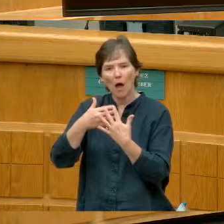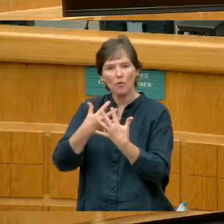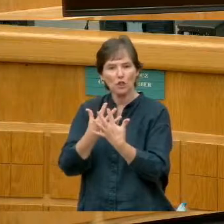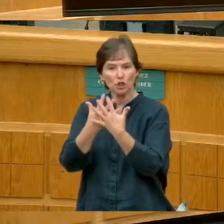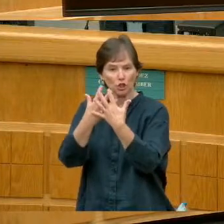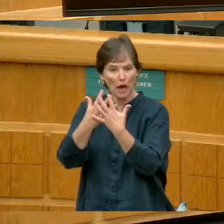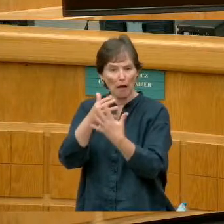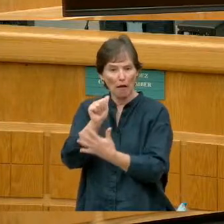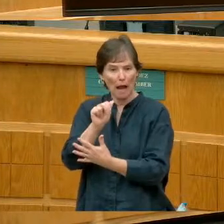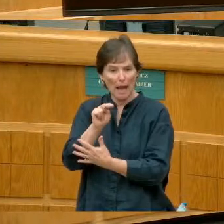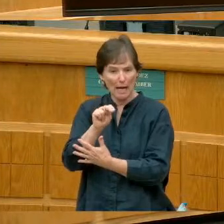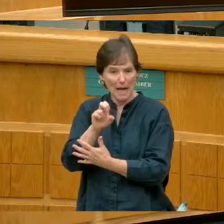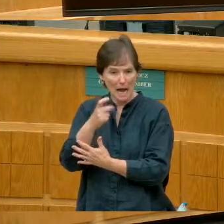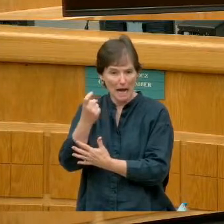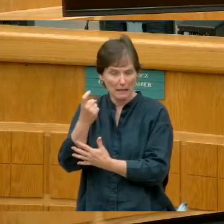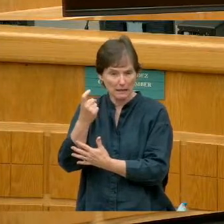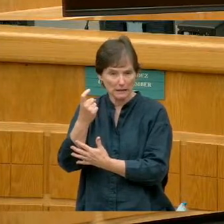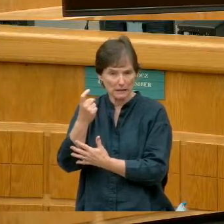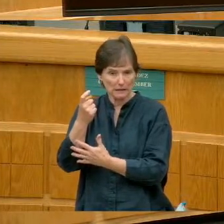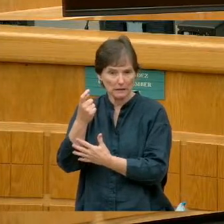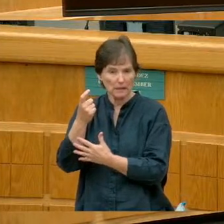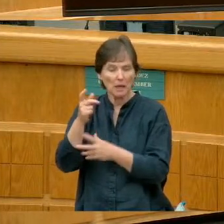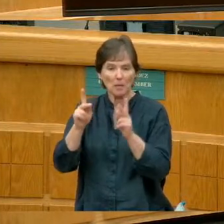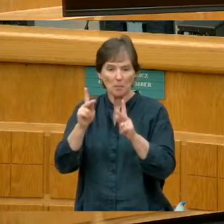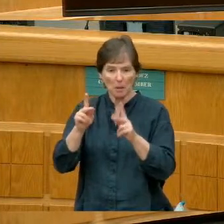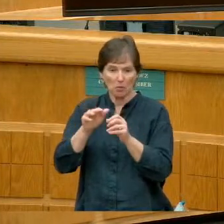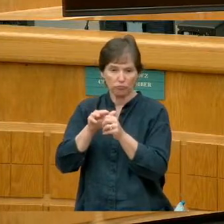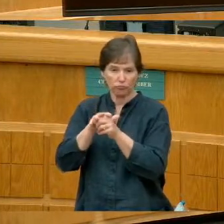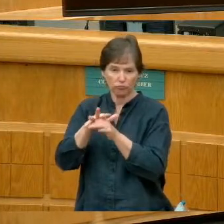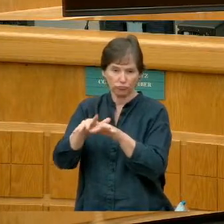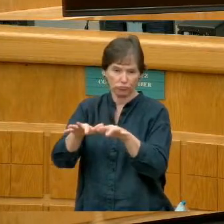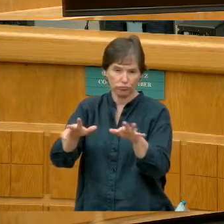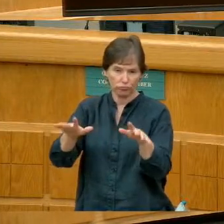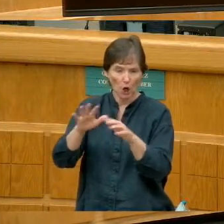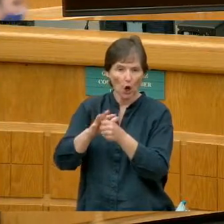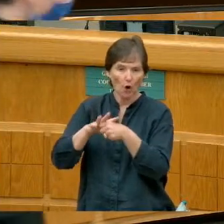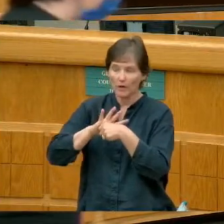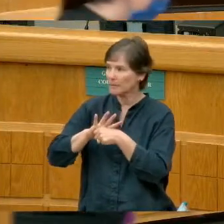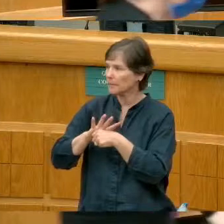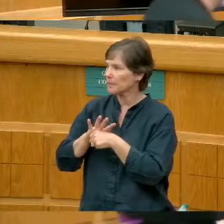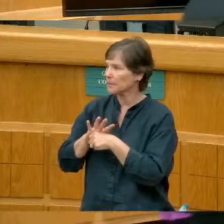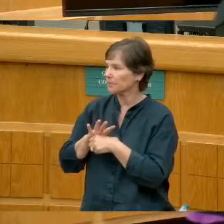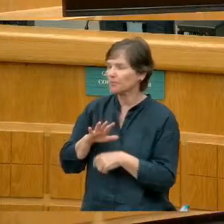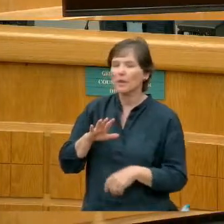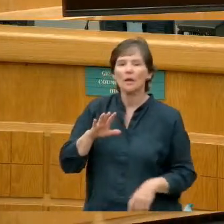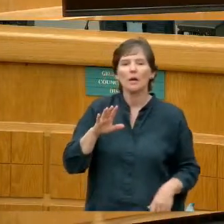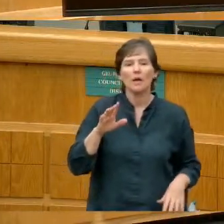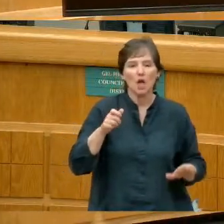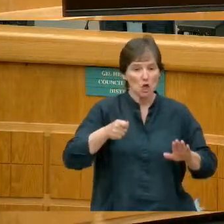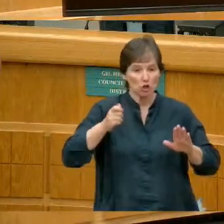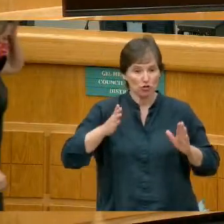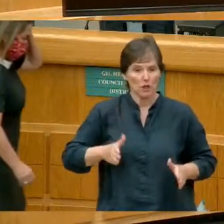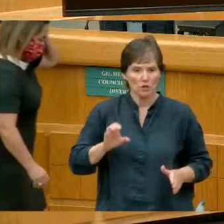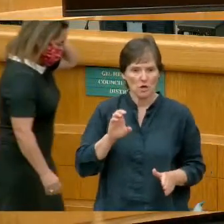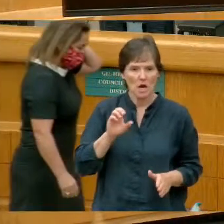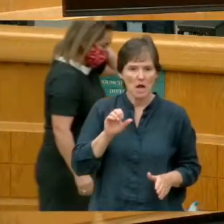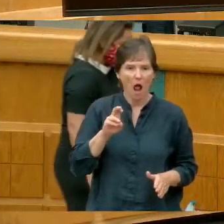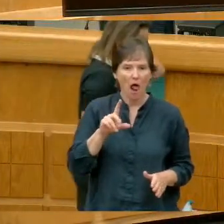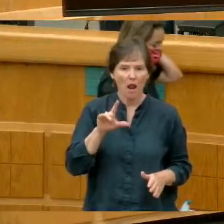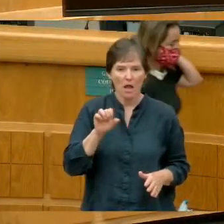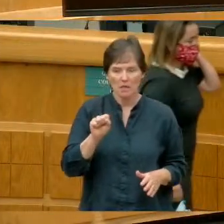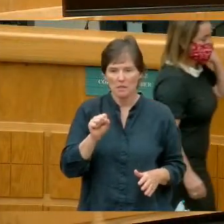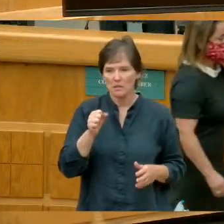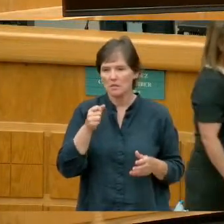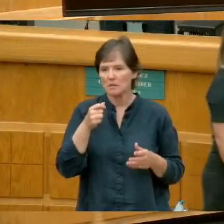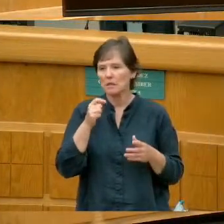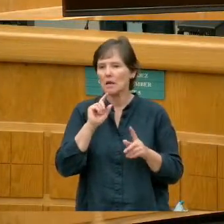all? So, Yeah, I'll just share with you that we